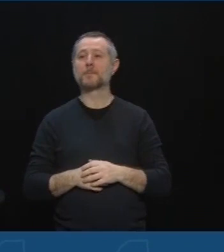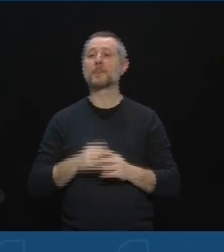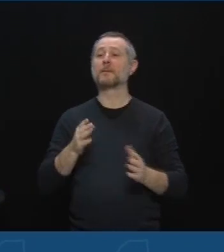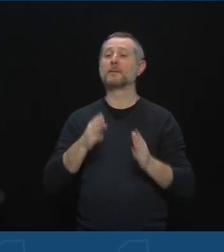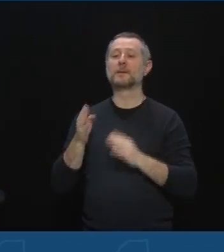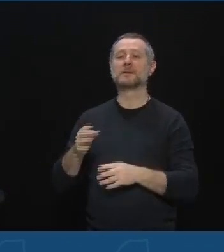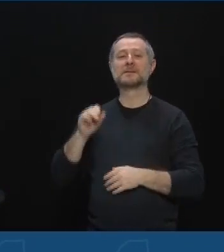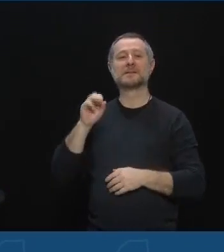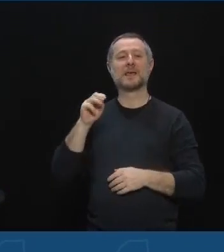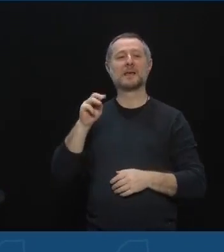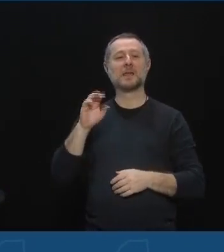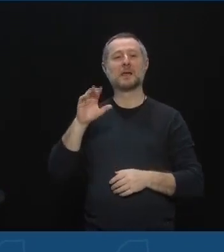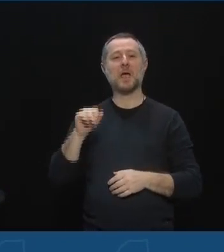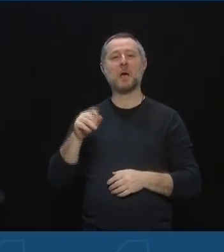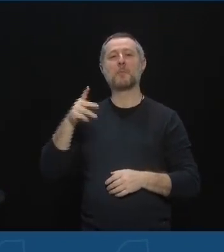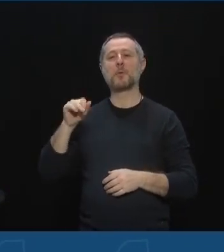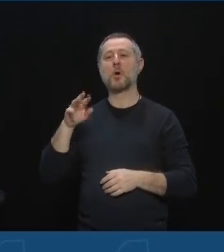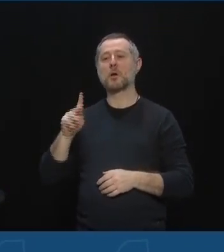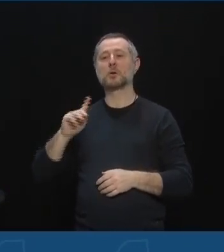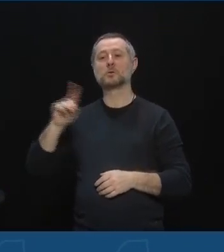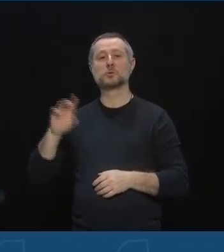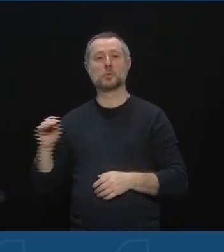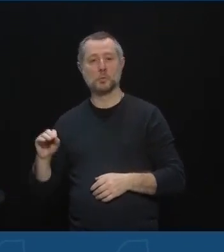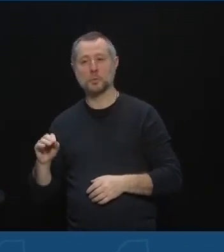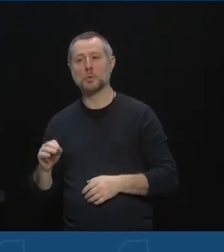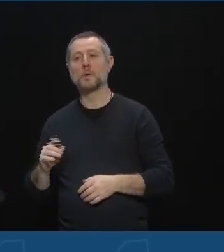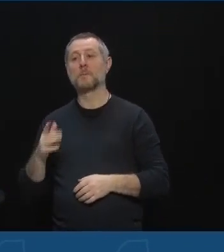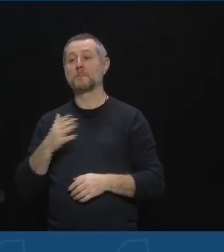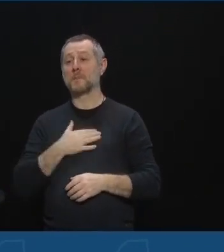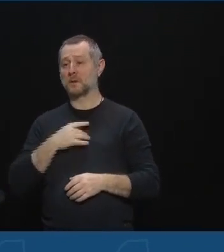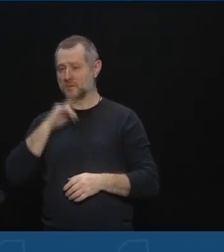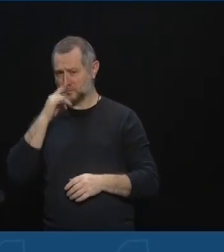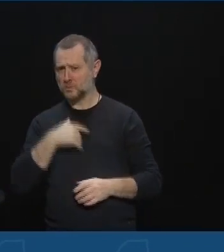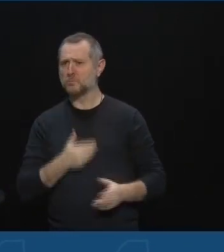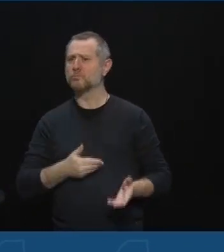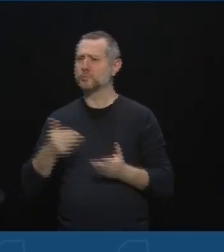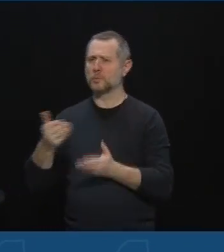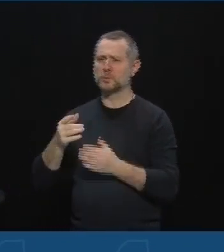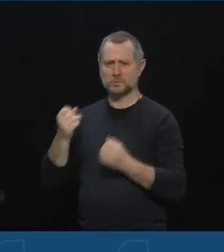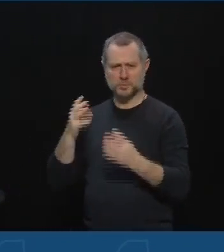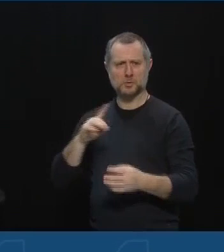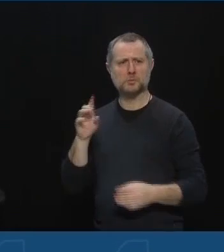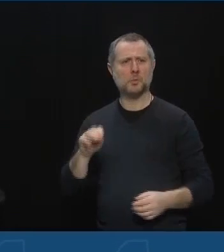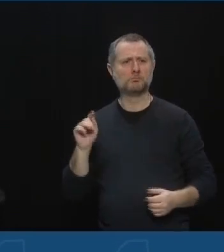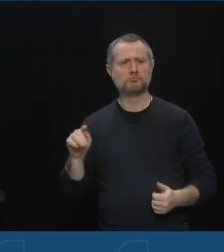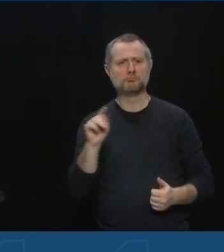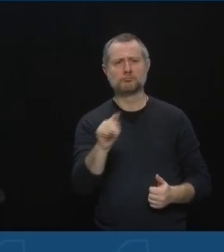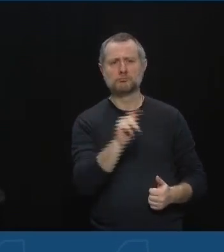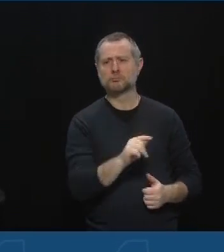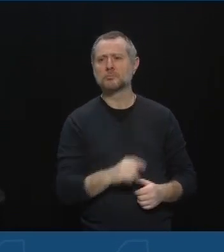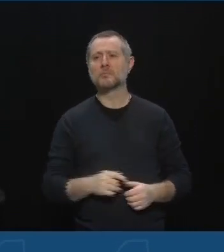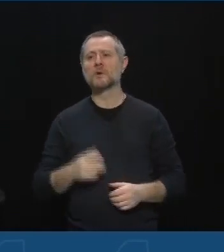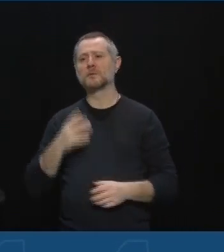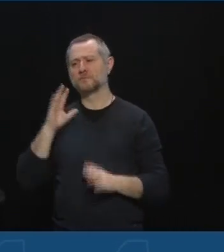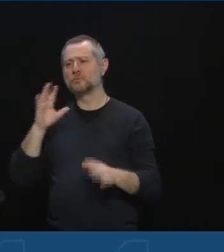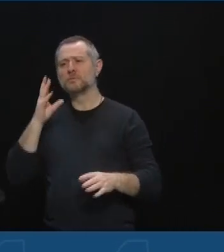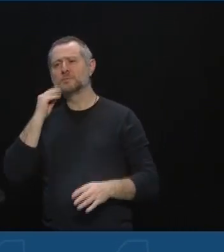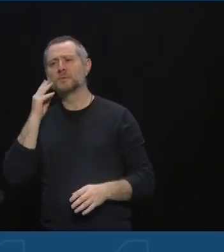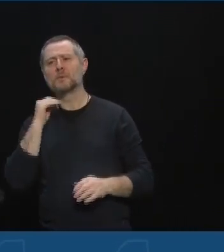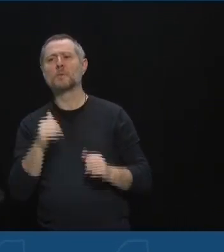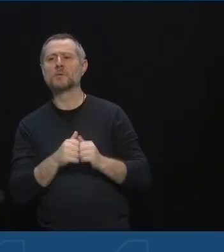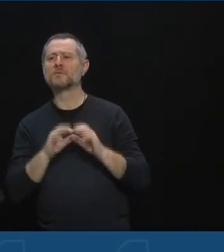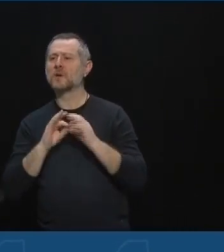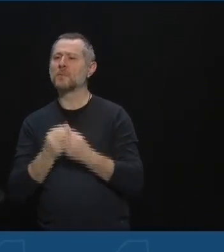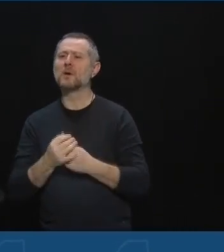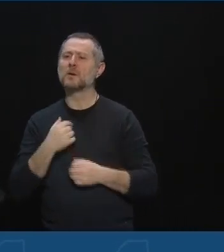Zoo. Took my kids to many zoos. It's a great experience, and it just connects families together, and I love zoos.